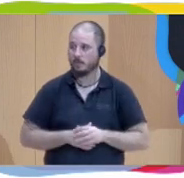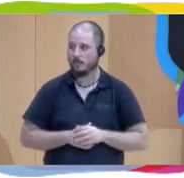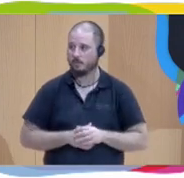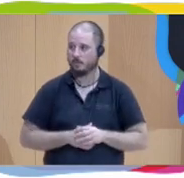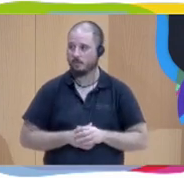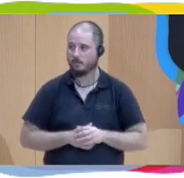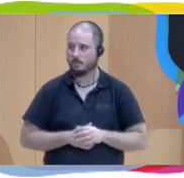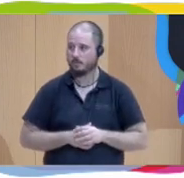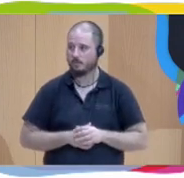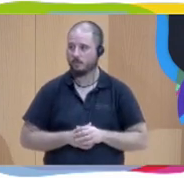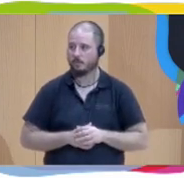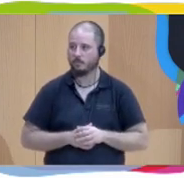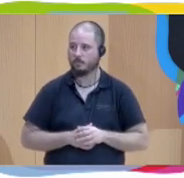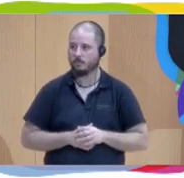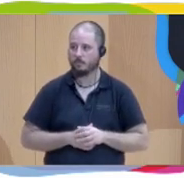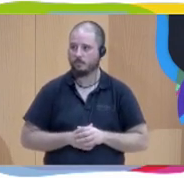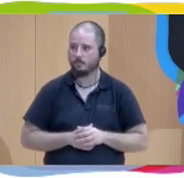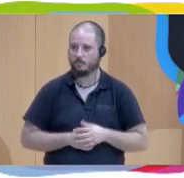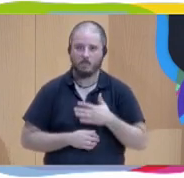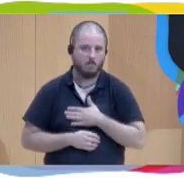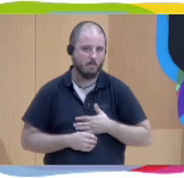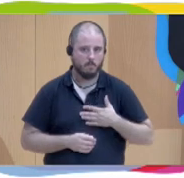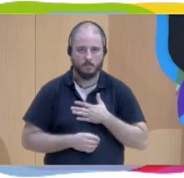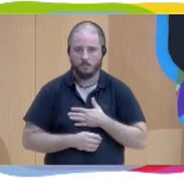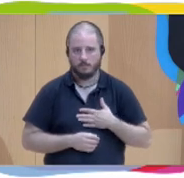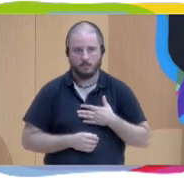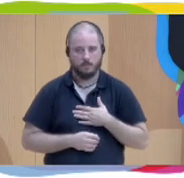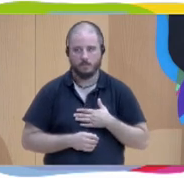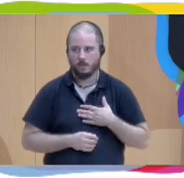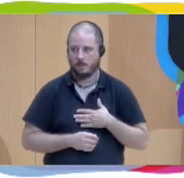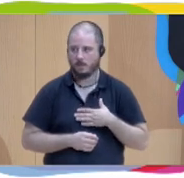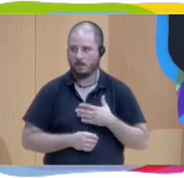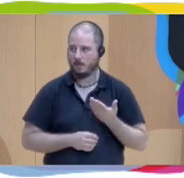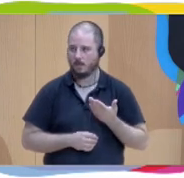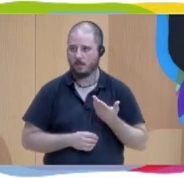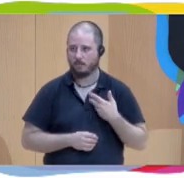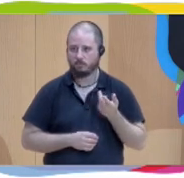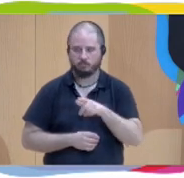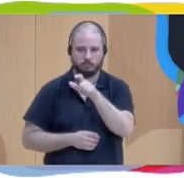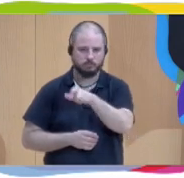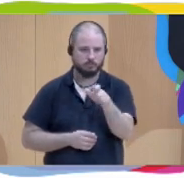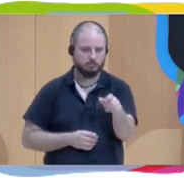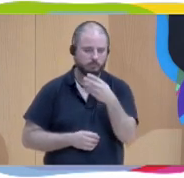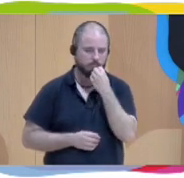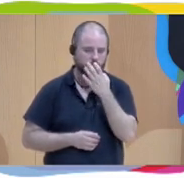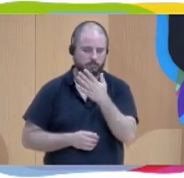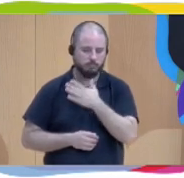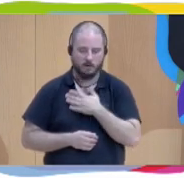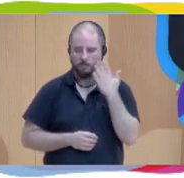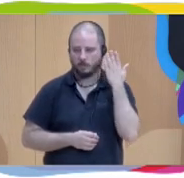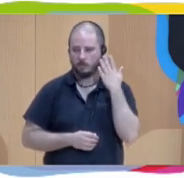to meet all these beautiful people here in Navarra and see how